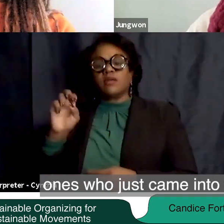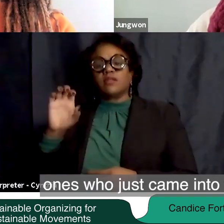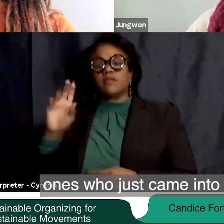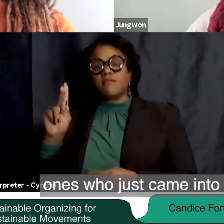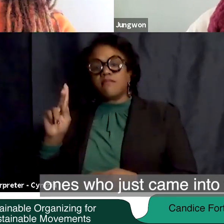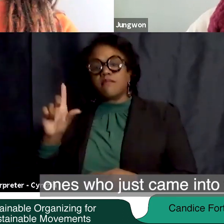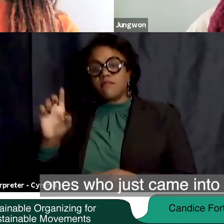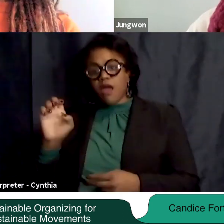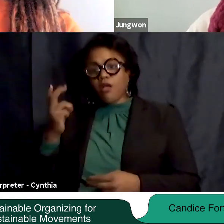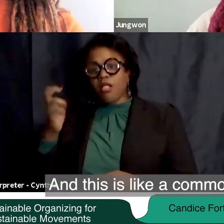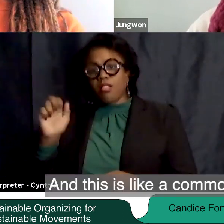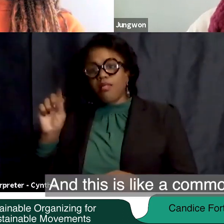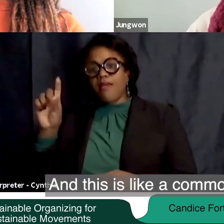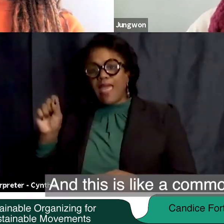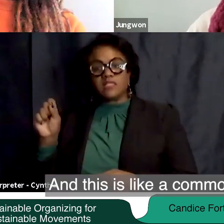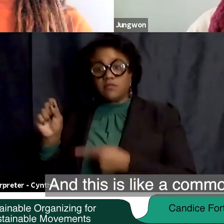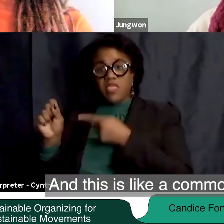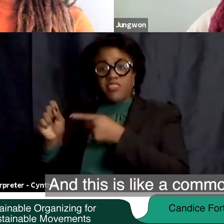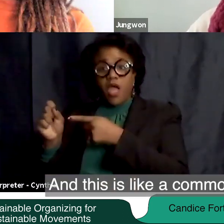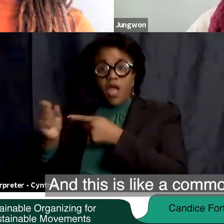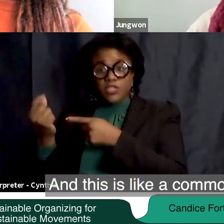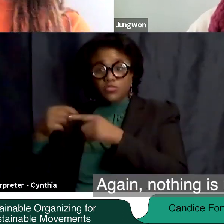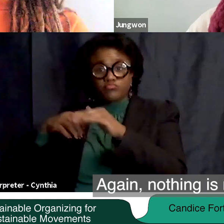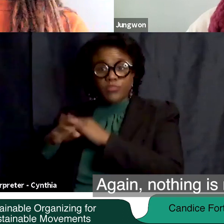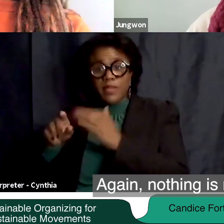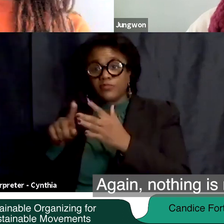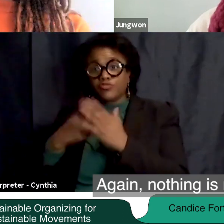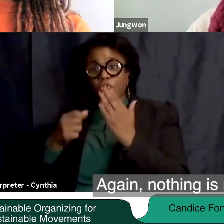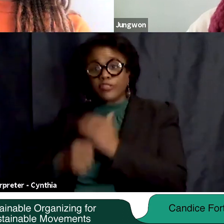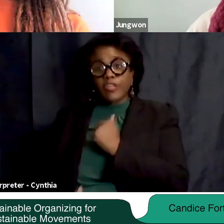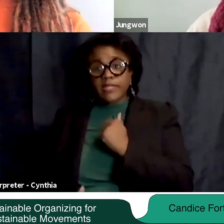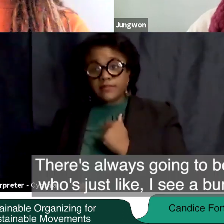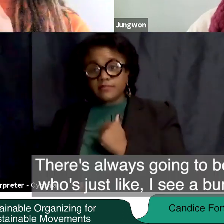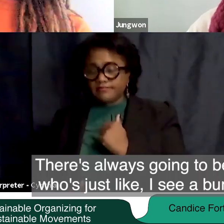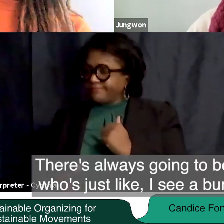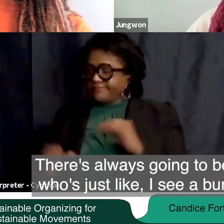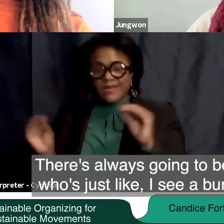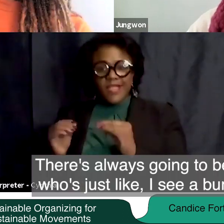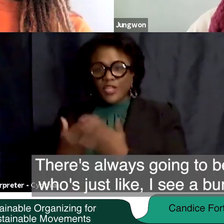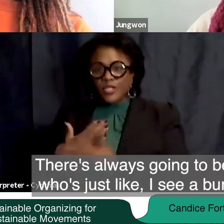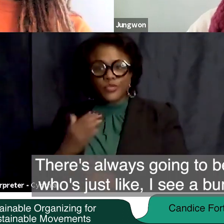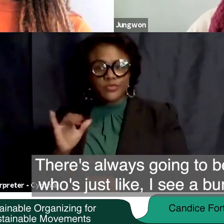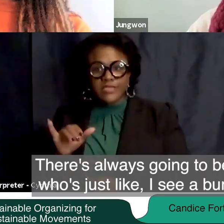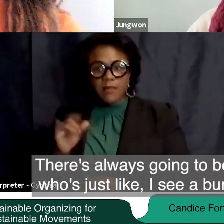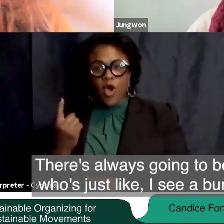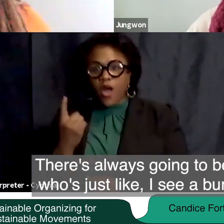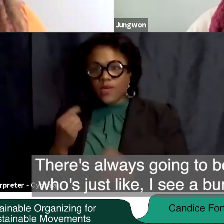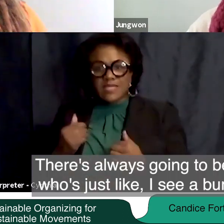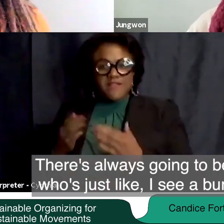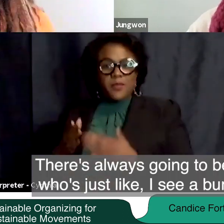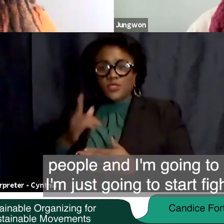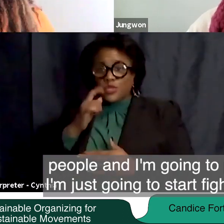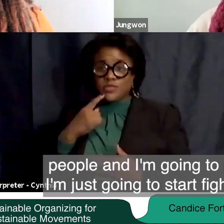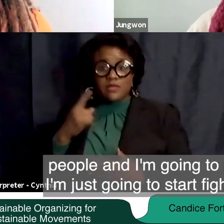just came in to start shit. And this is like a common problem. Again, nothing is new. There's always going to be that person who's just like, I